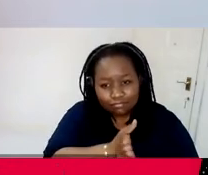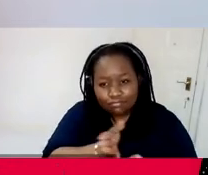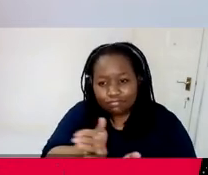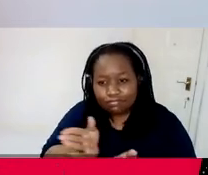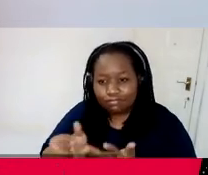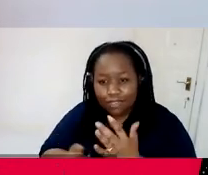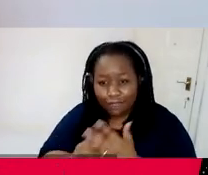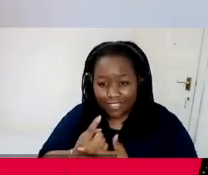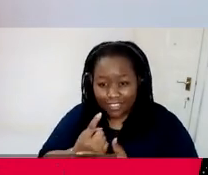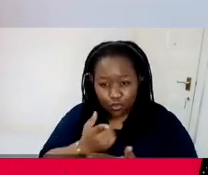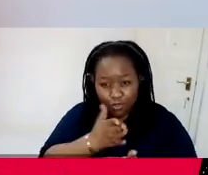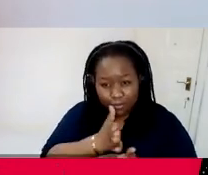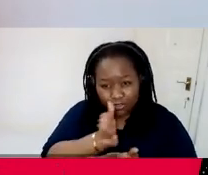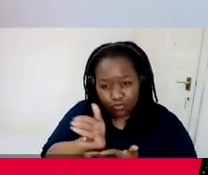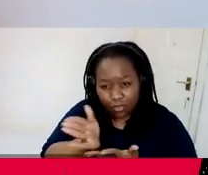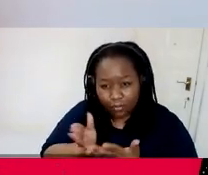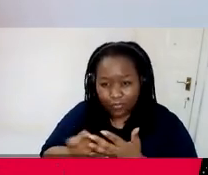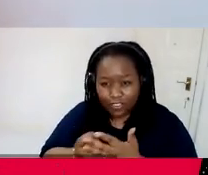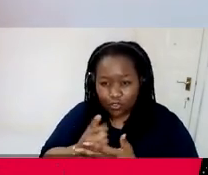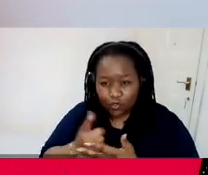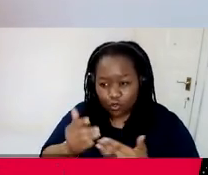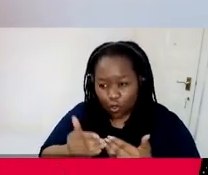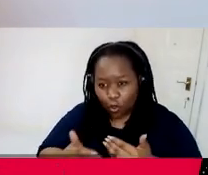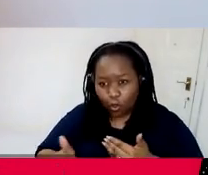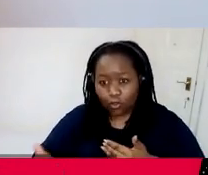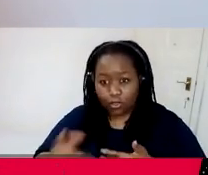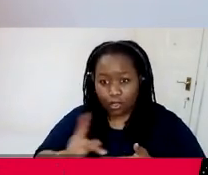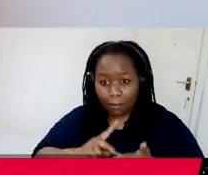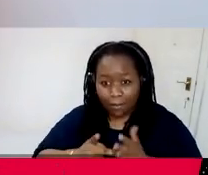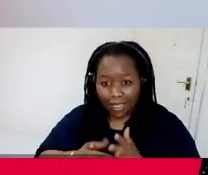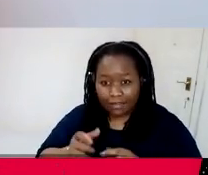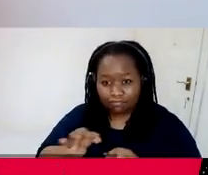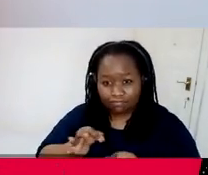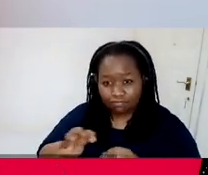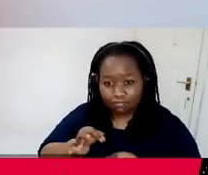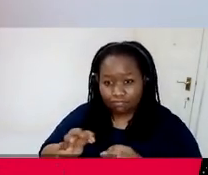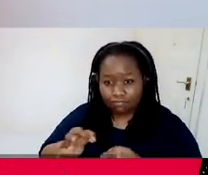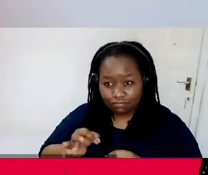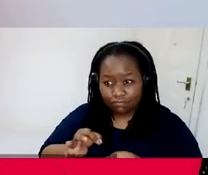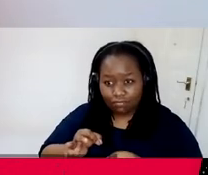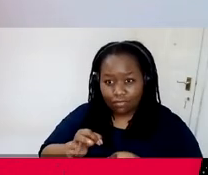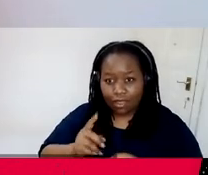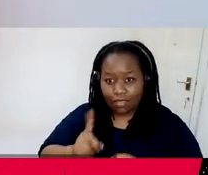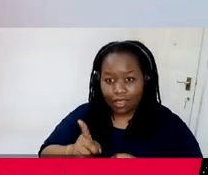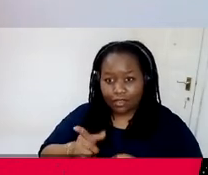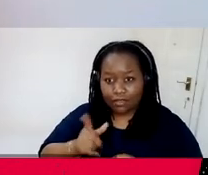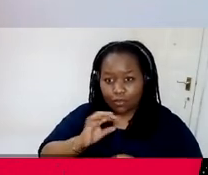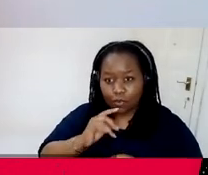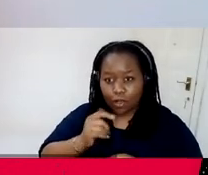is what will help the country to be well established.